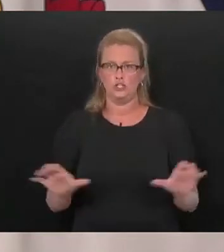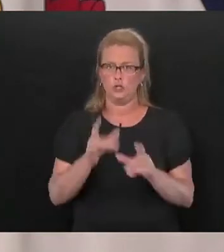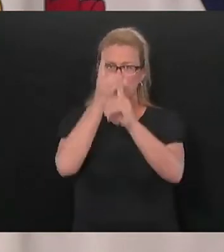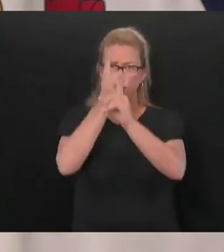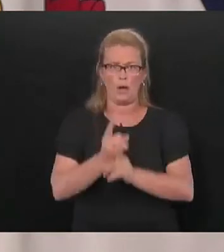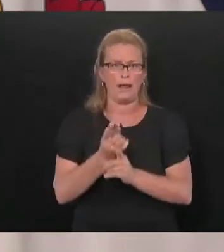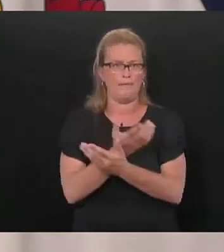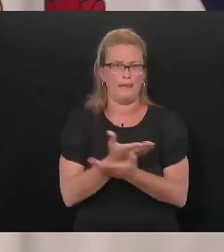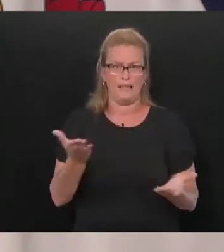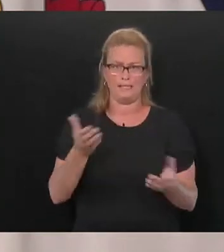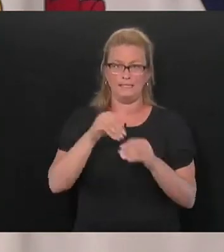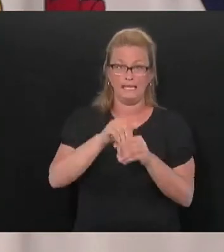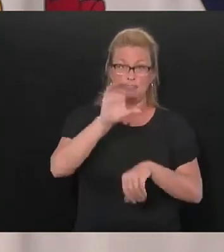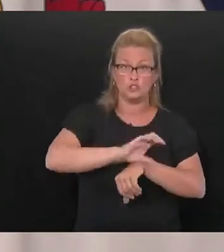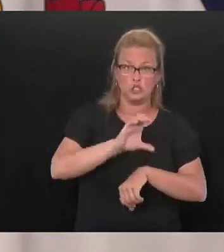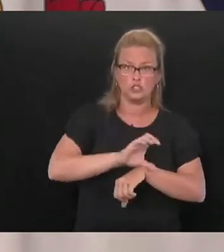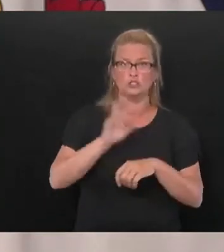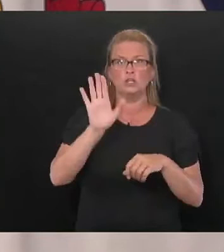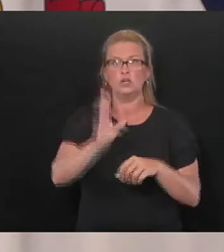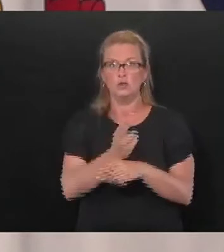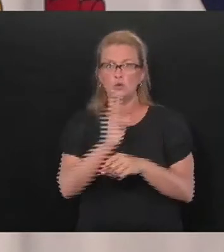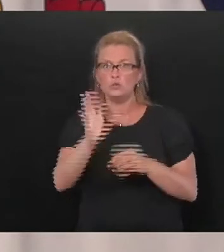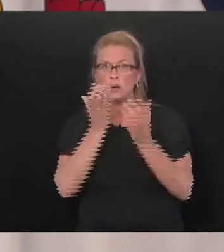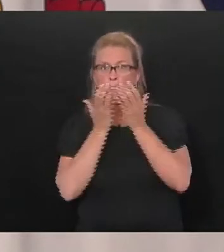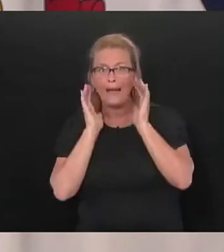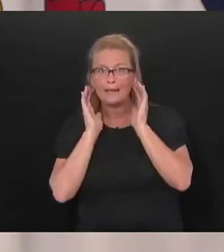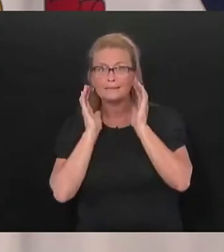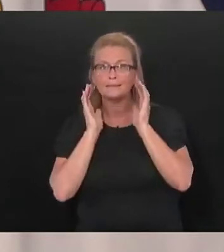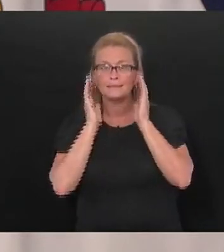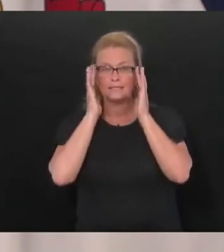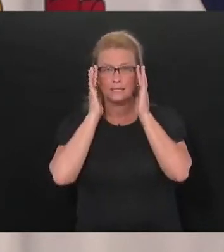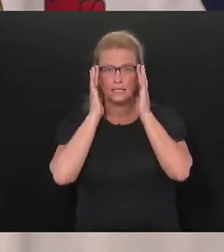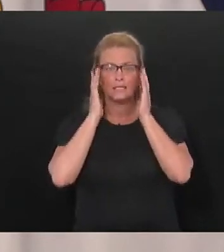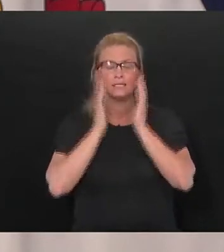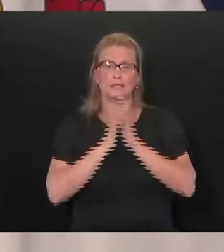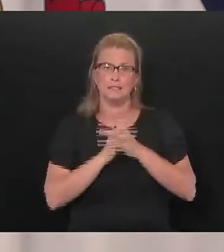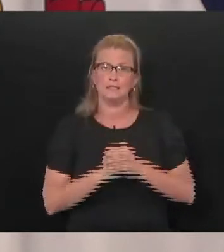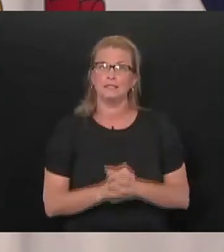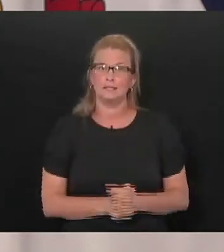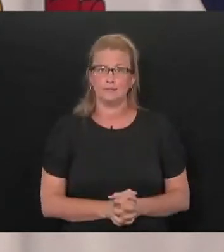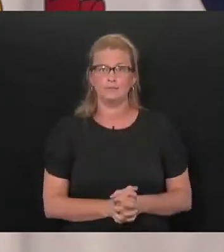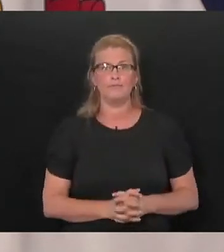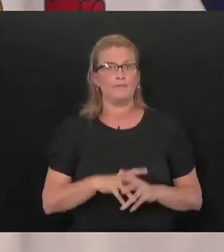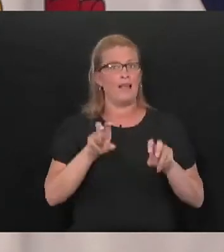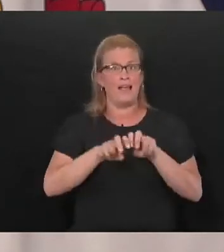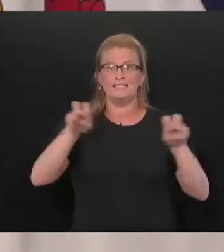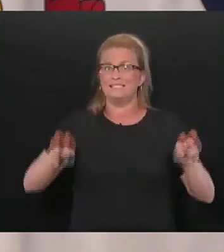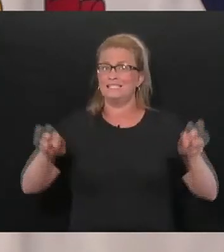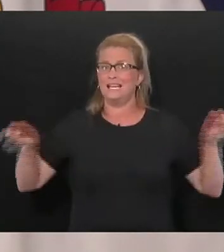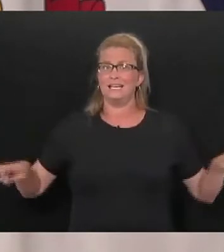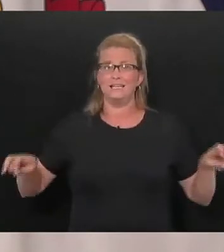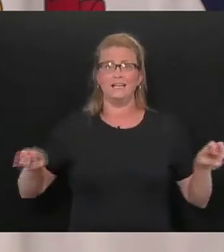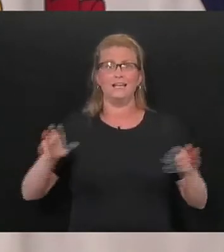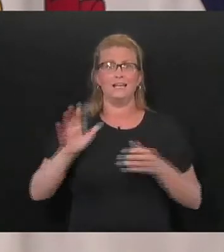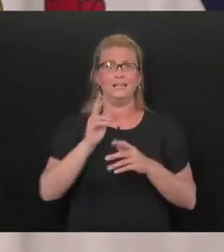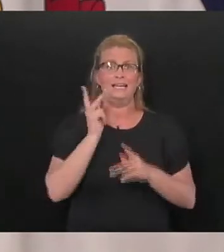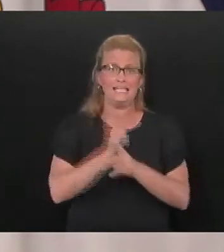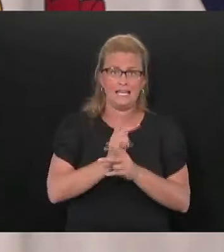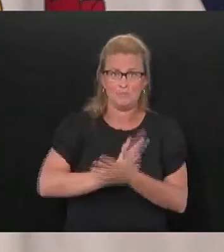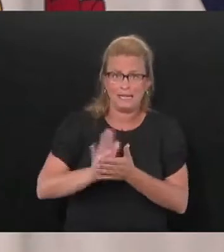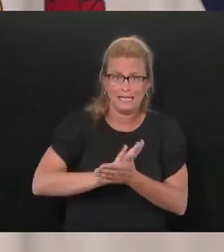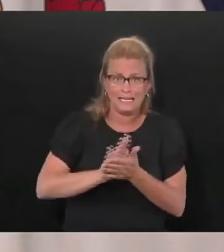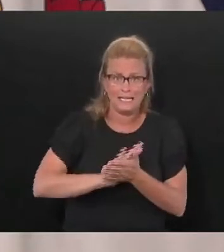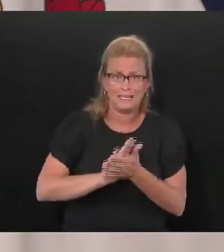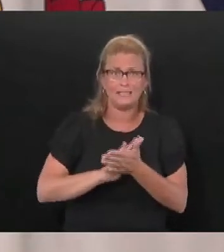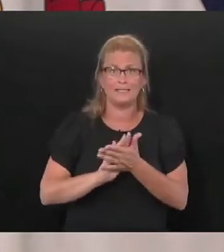right things at church. Wear your mask, absolutely pew, in between, hygiene,